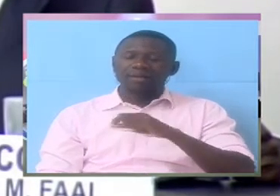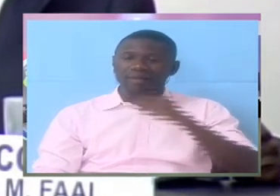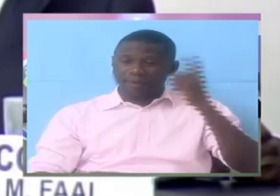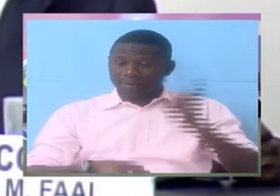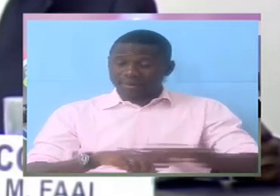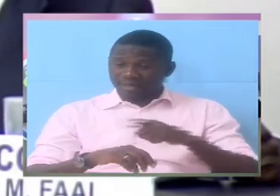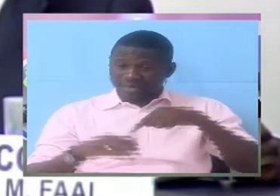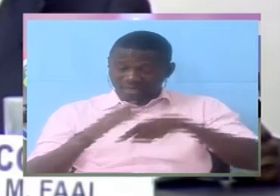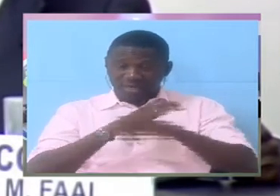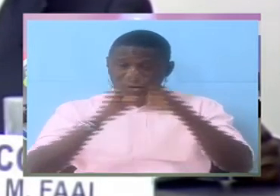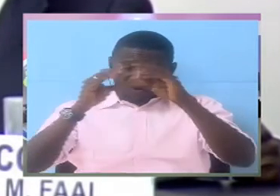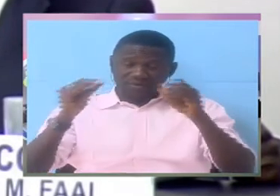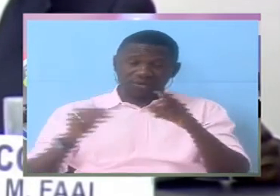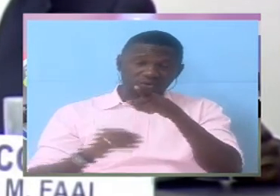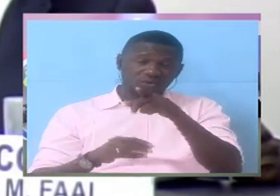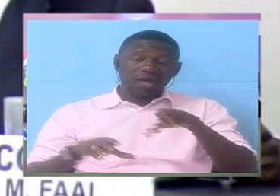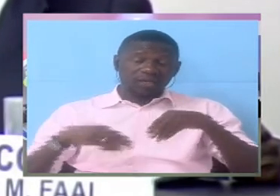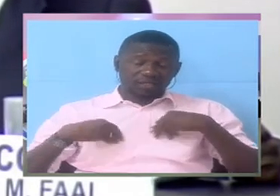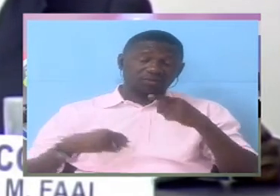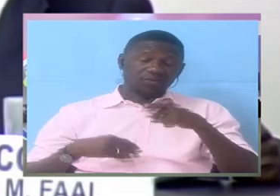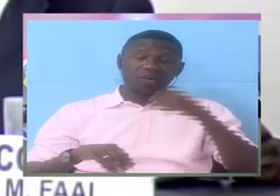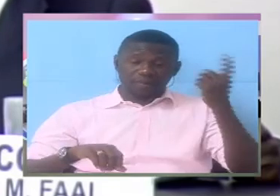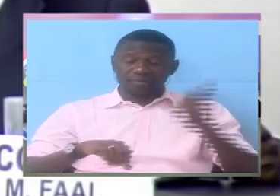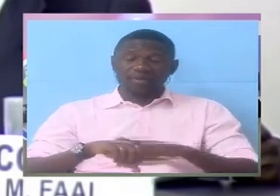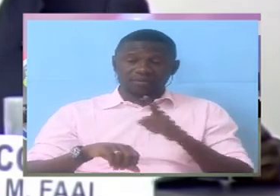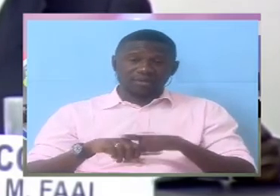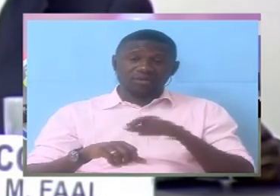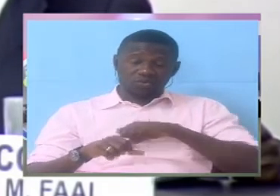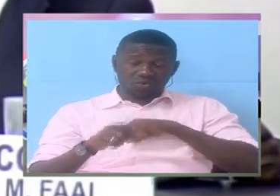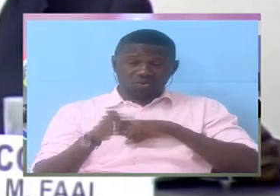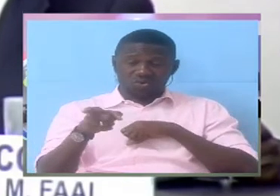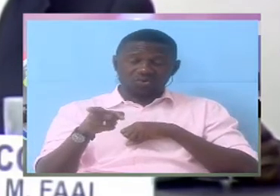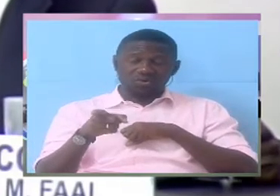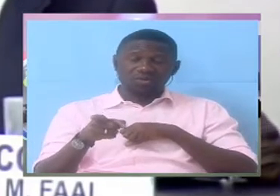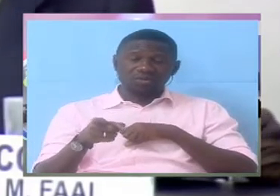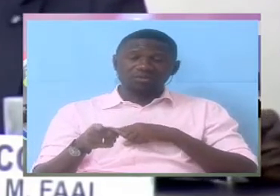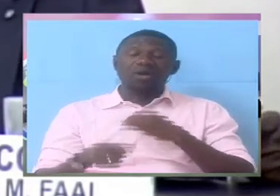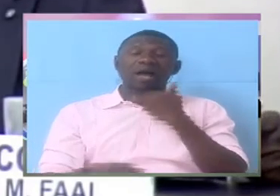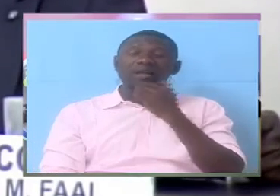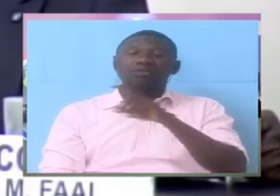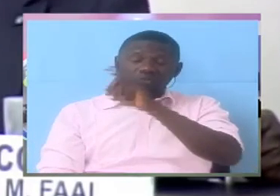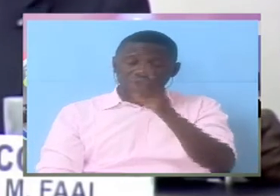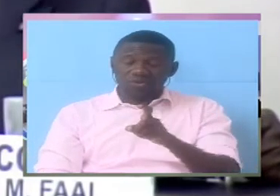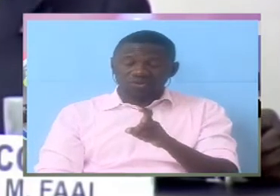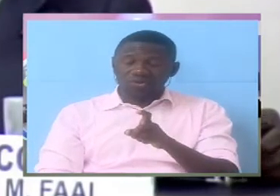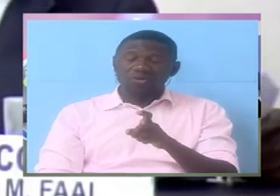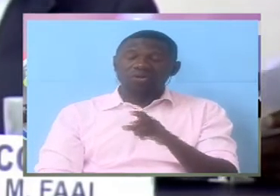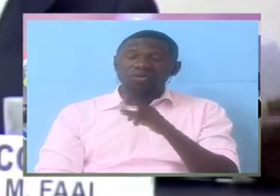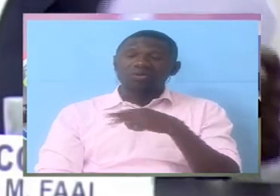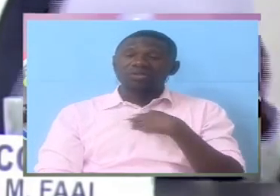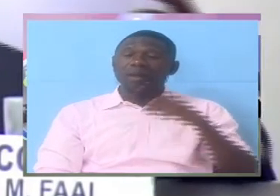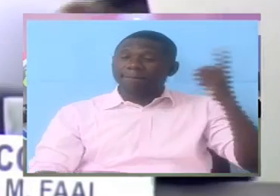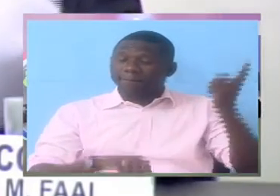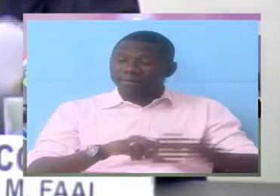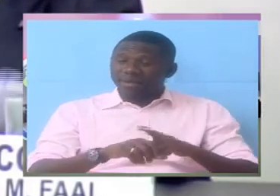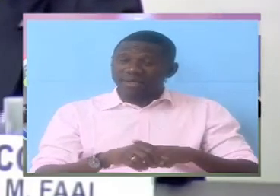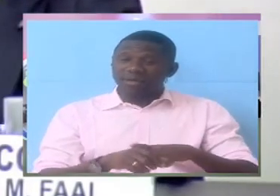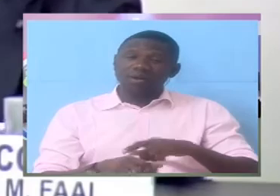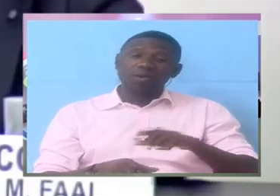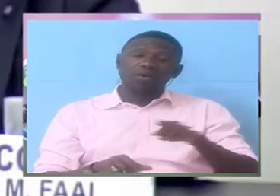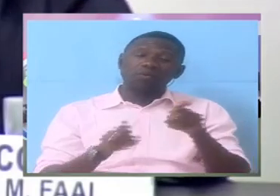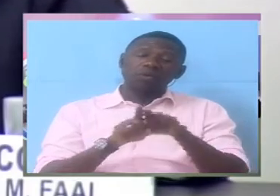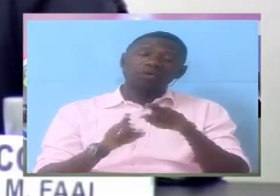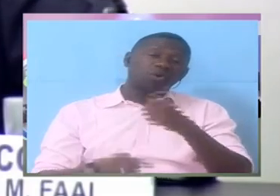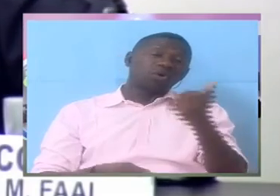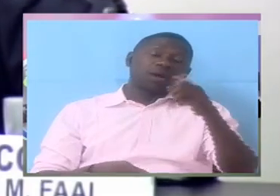Okay. Was he beaten inside that office by another person other than you? Balo Kante, four. Prior to his